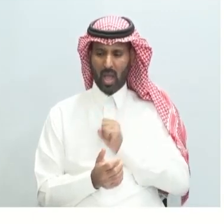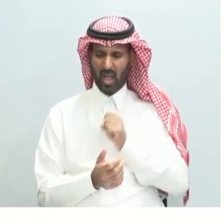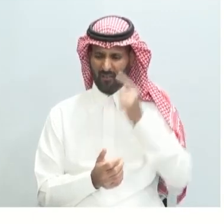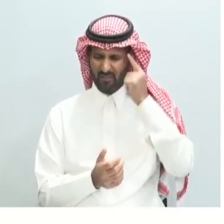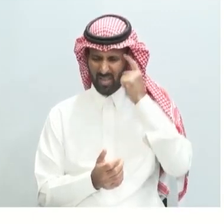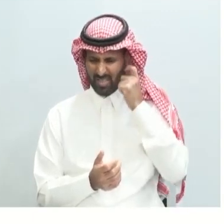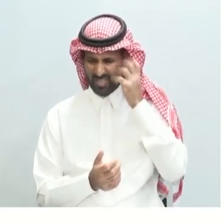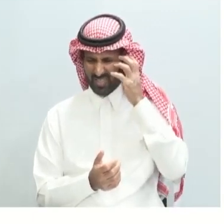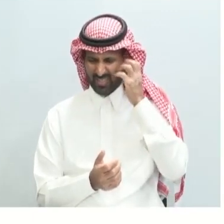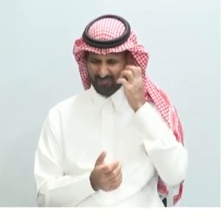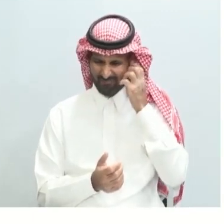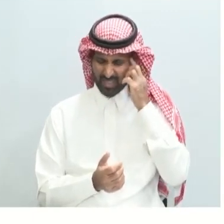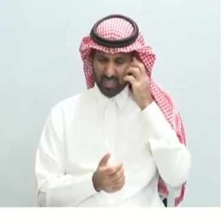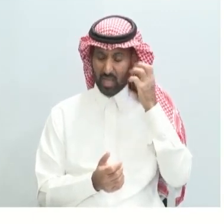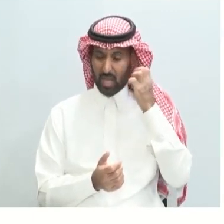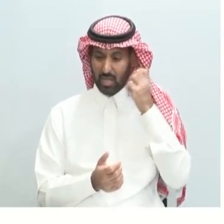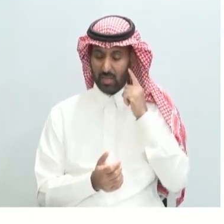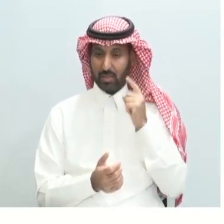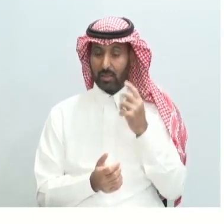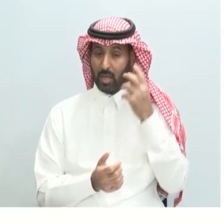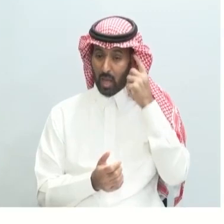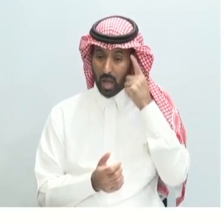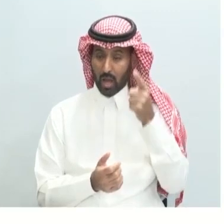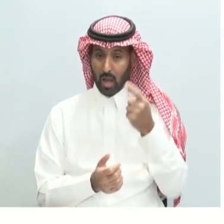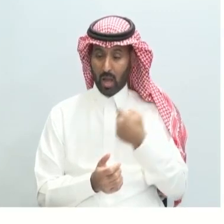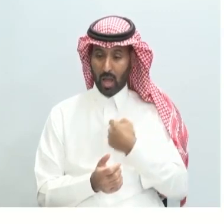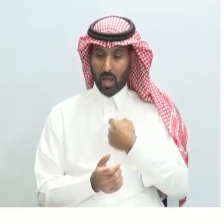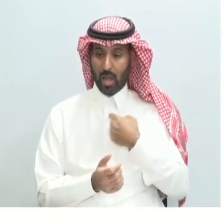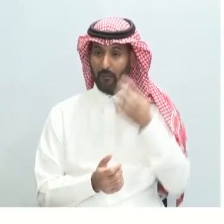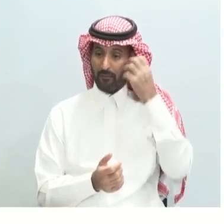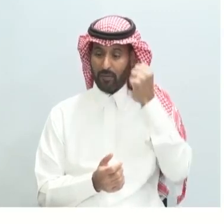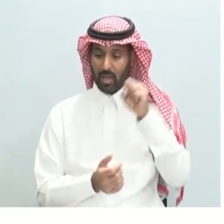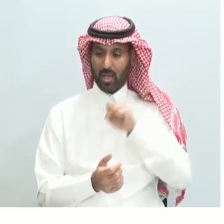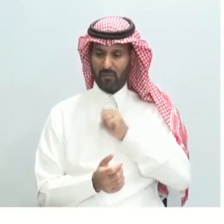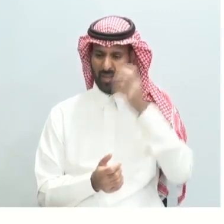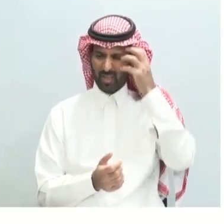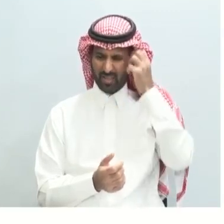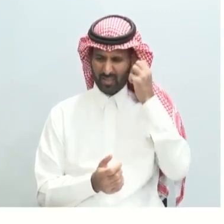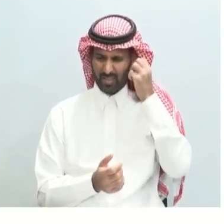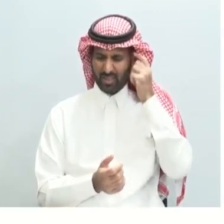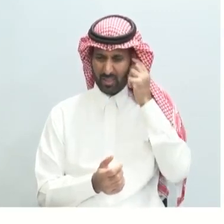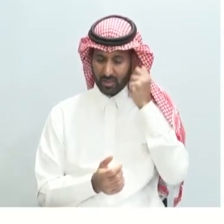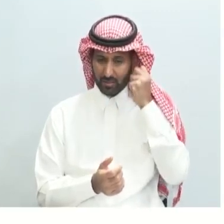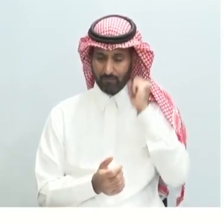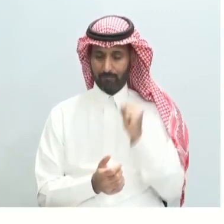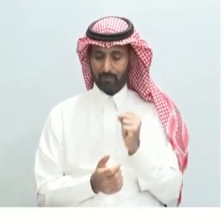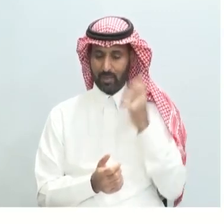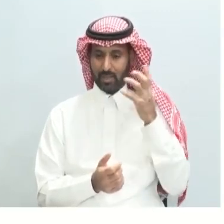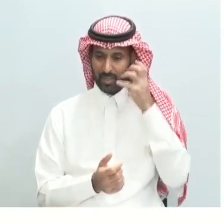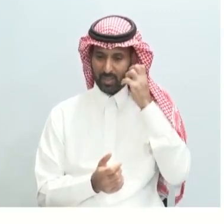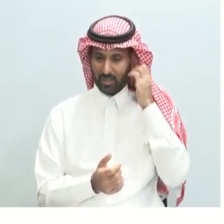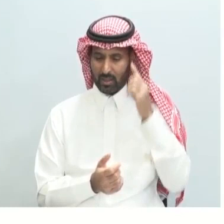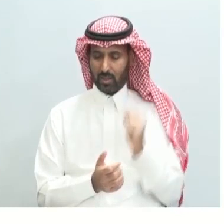headache. Say after me, I have a headache. I